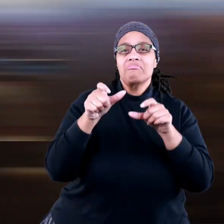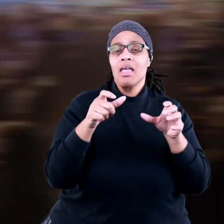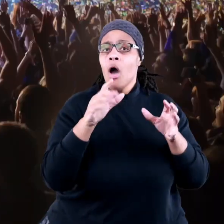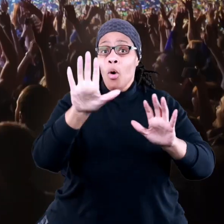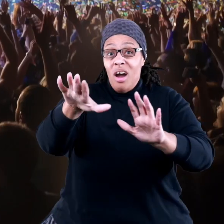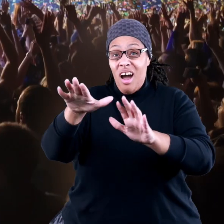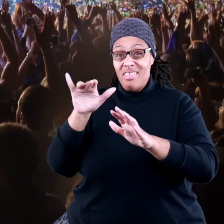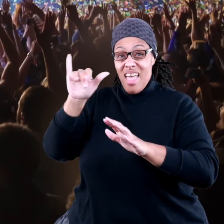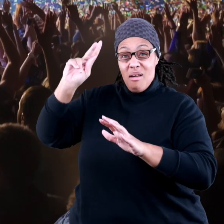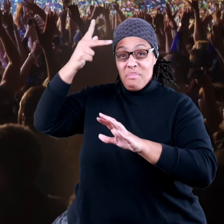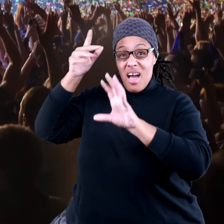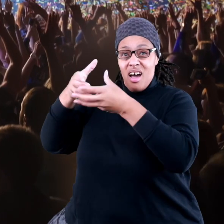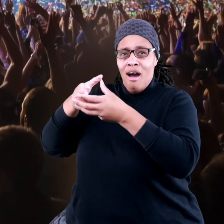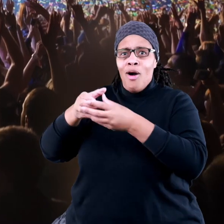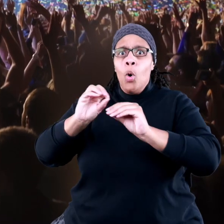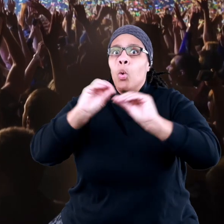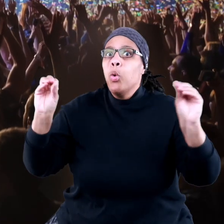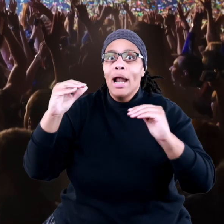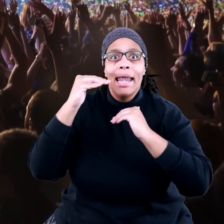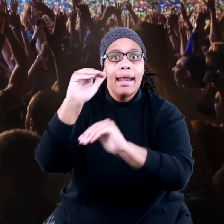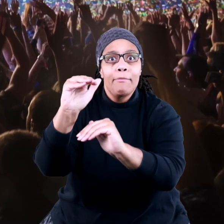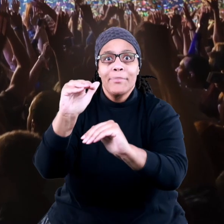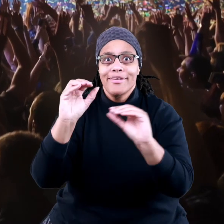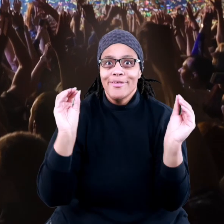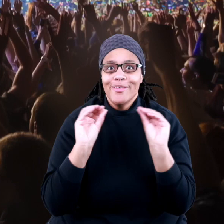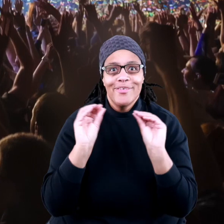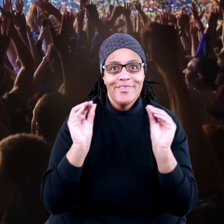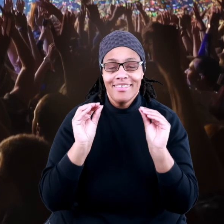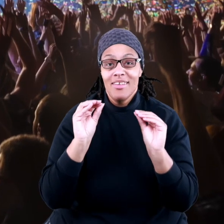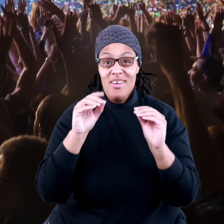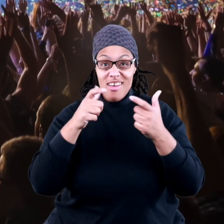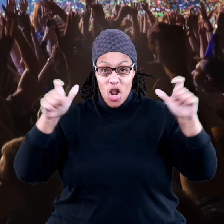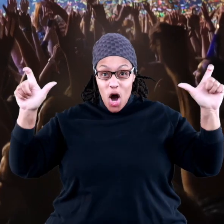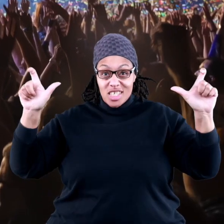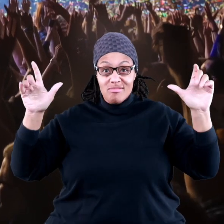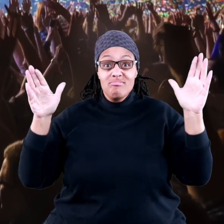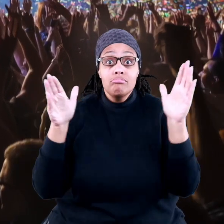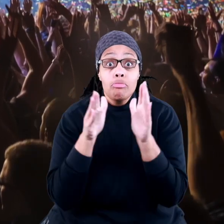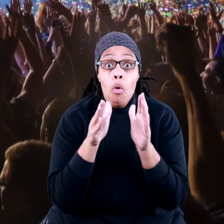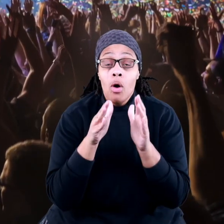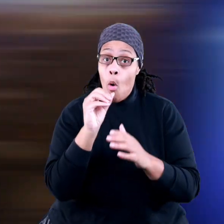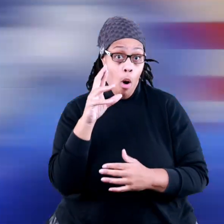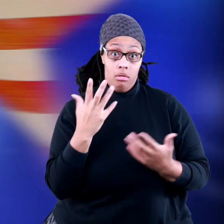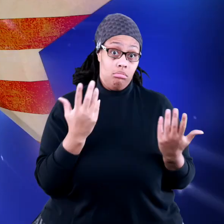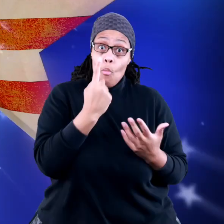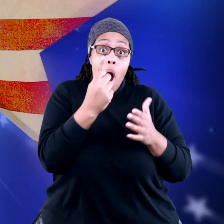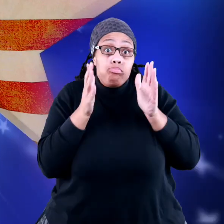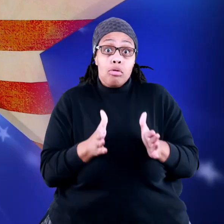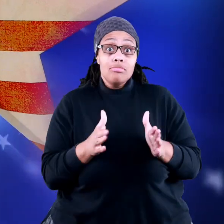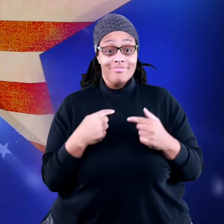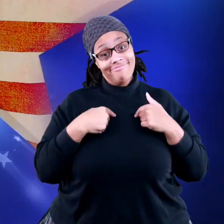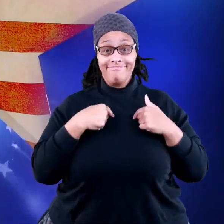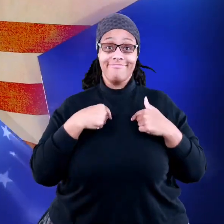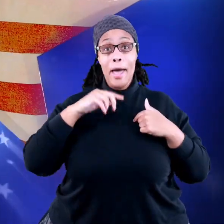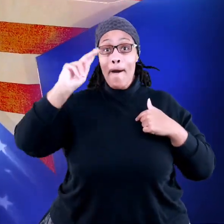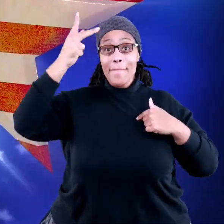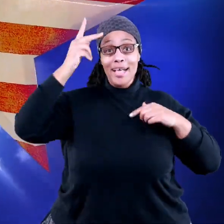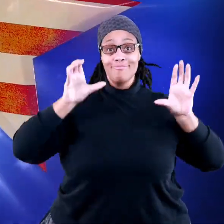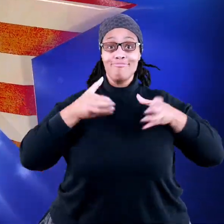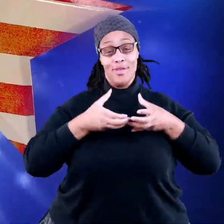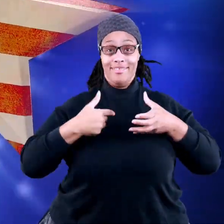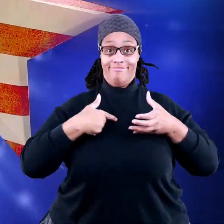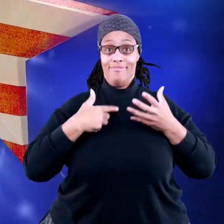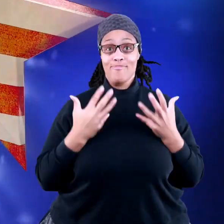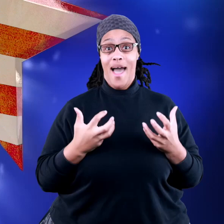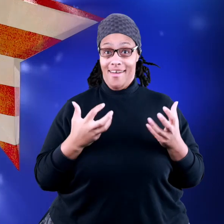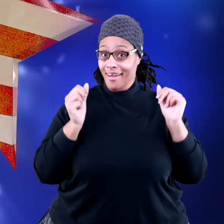attendance, there is no limit to the party of people in a political party. They can be large or small. Even one person can have their